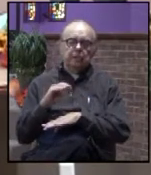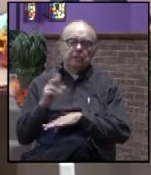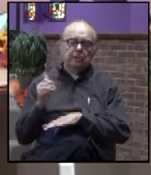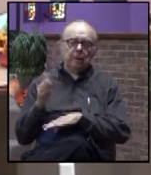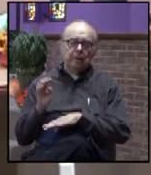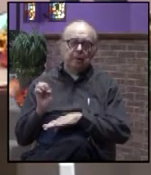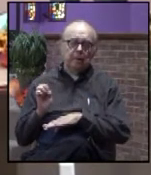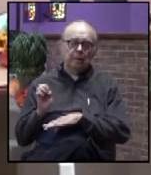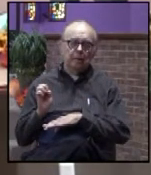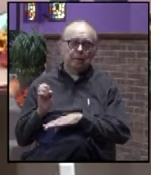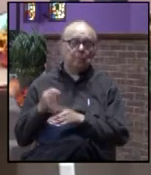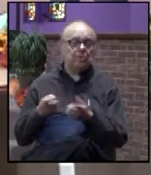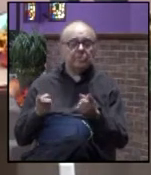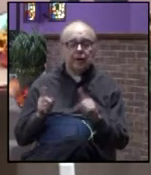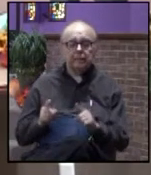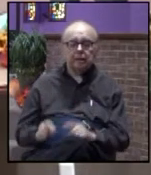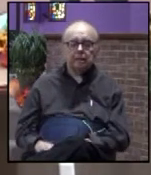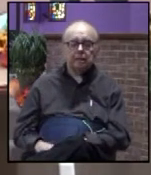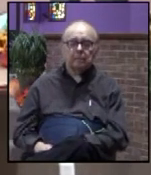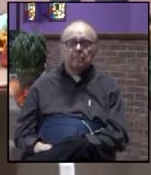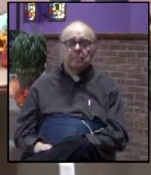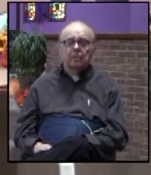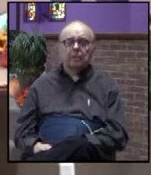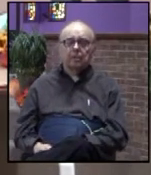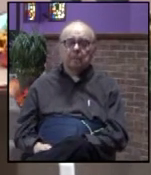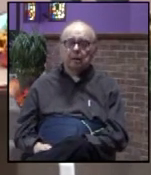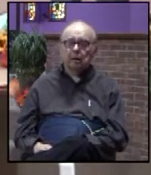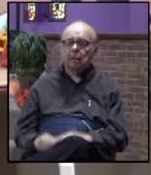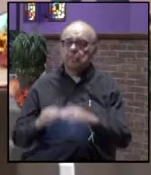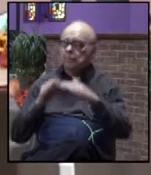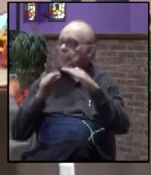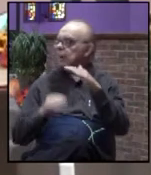And you know what's happening? It's moving down.